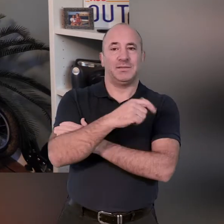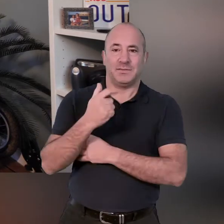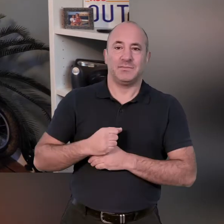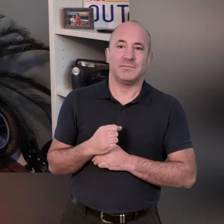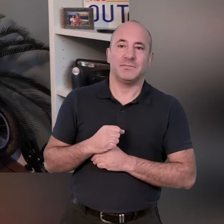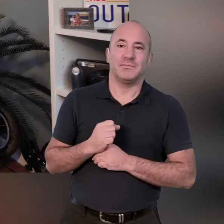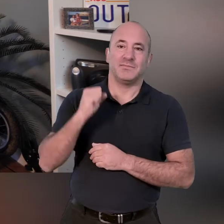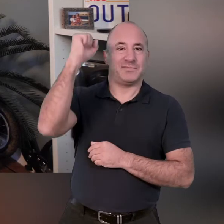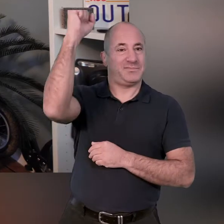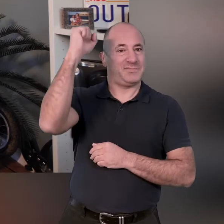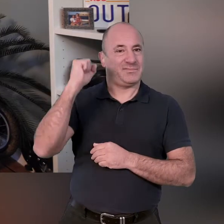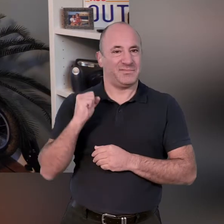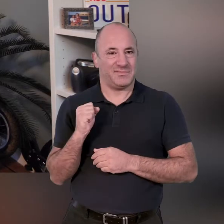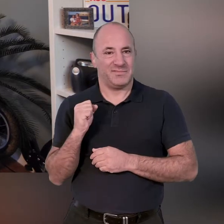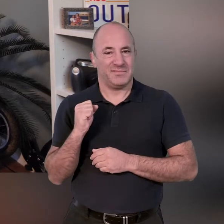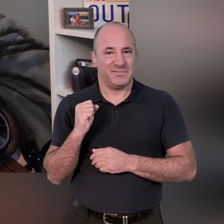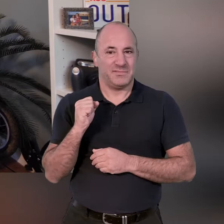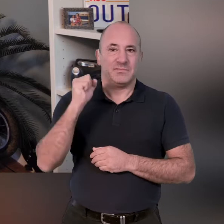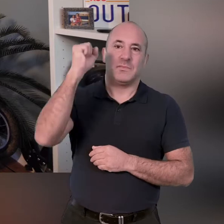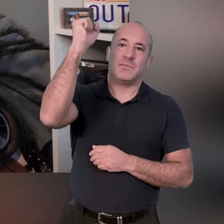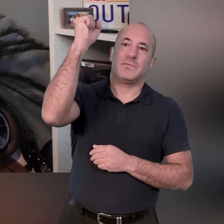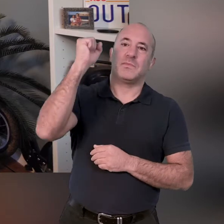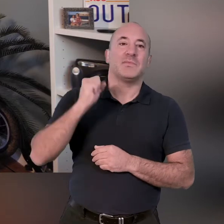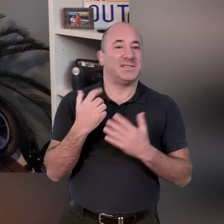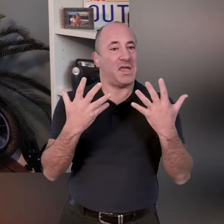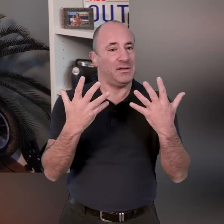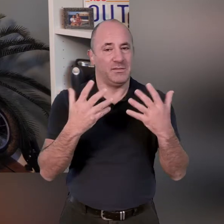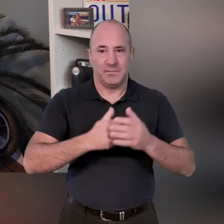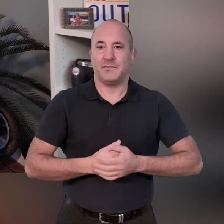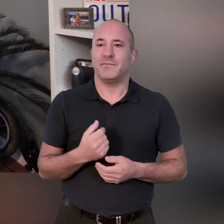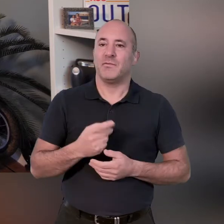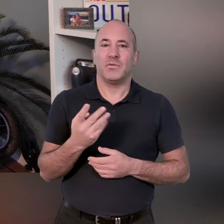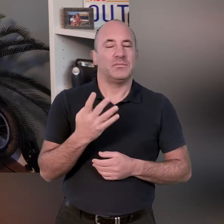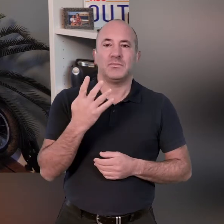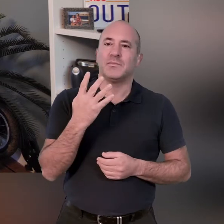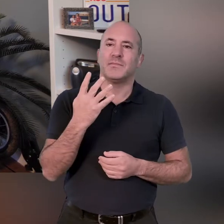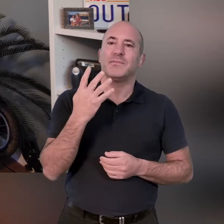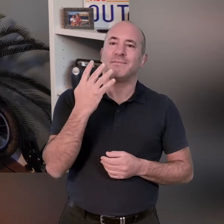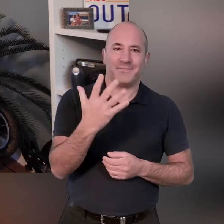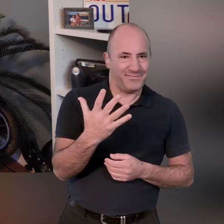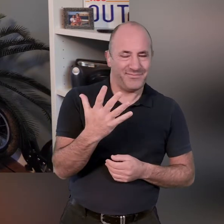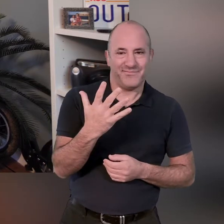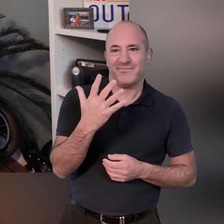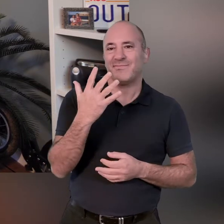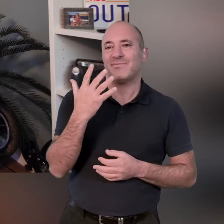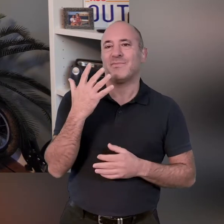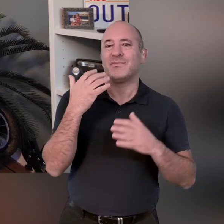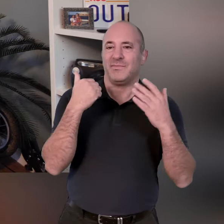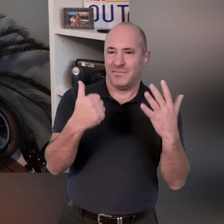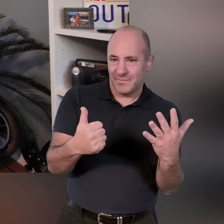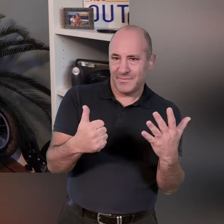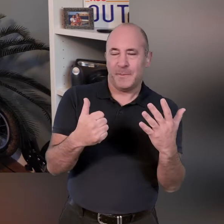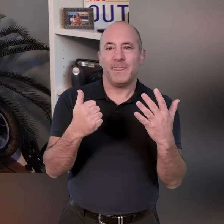arm overhead press so just having that weight pressing above your head three four five